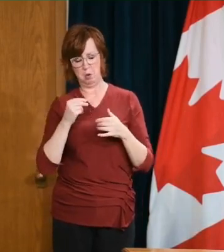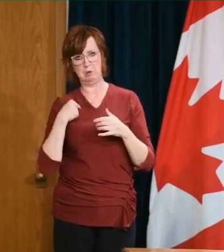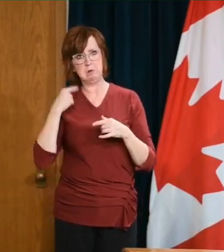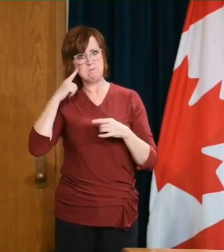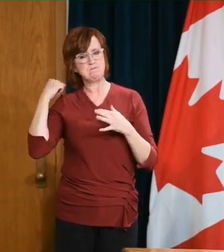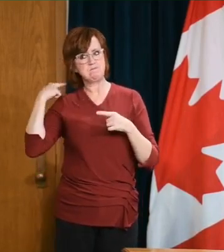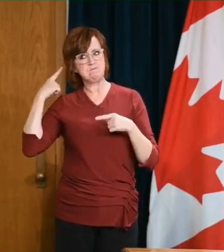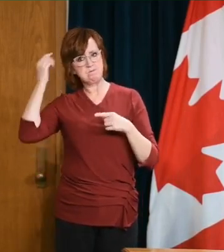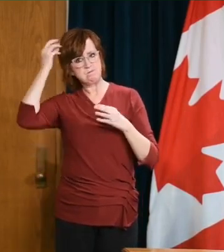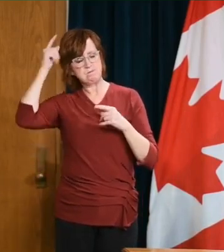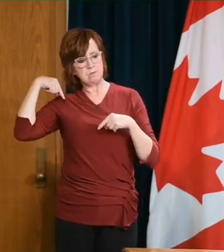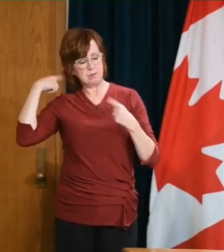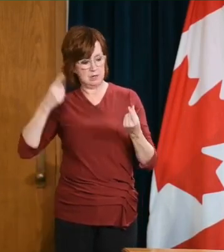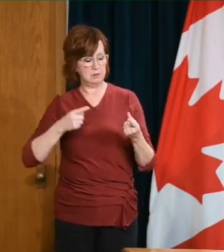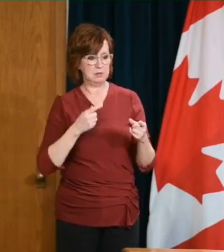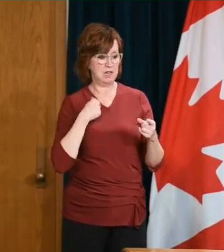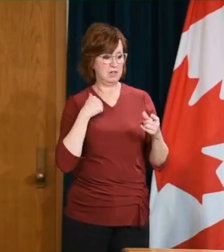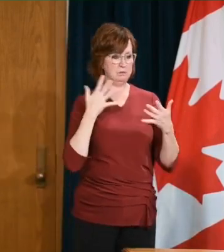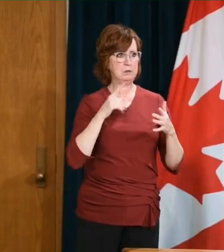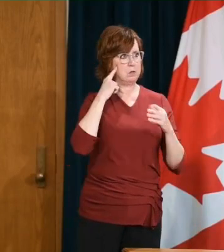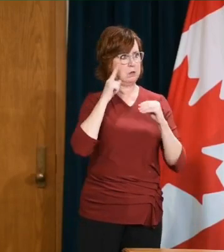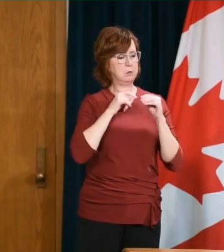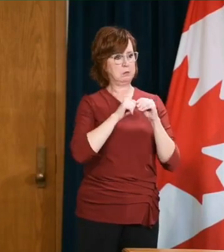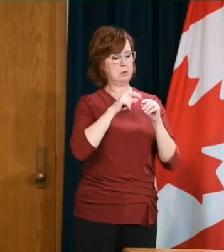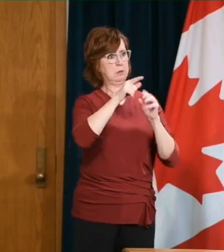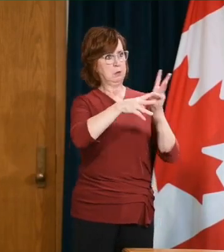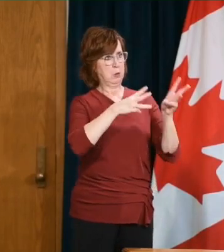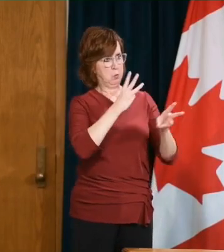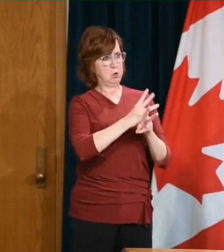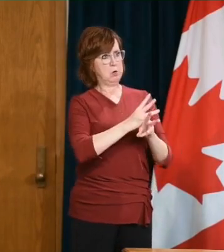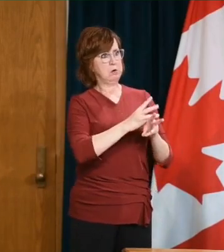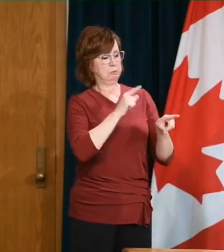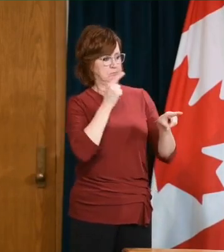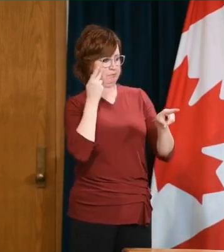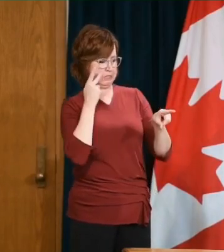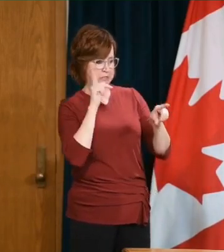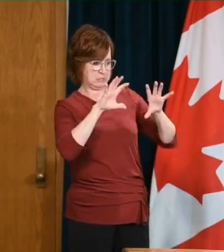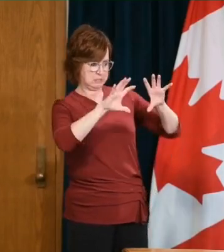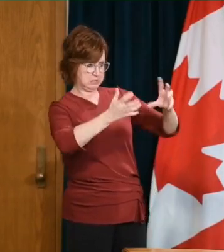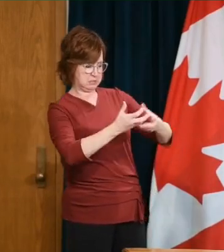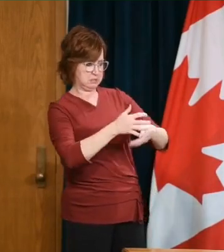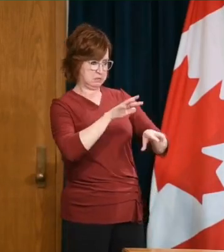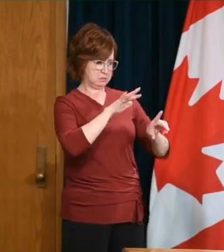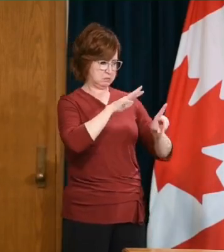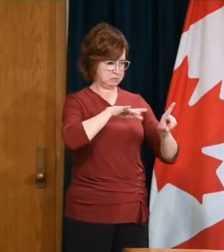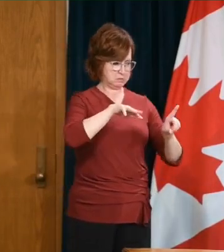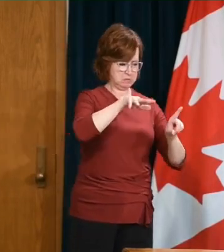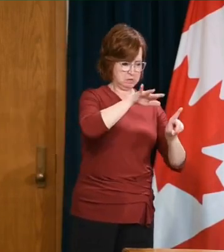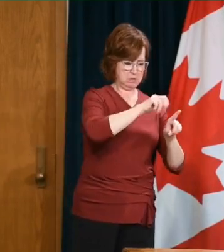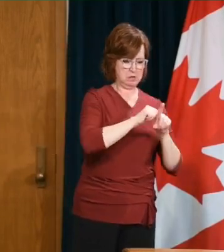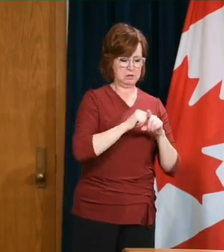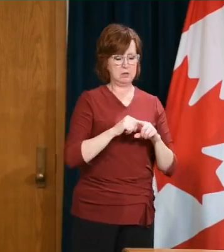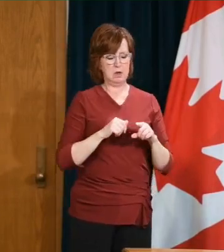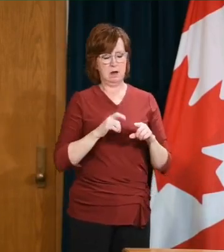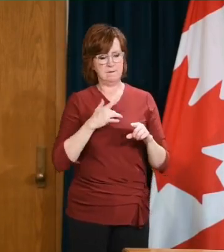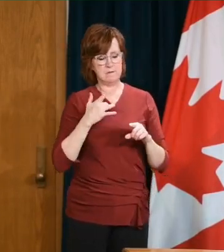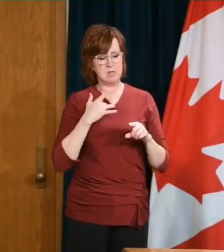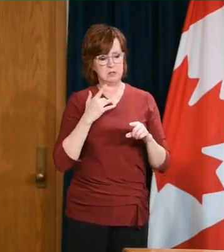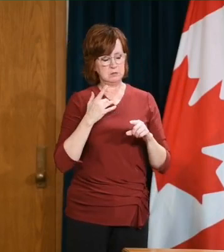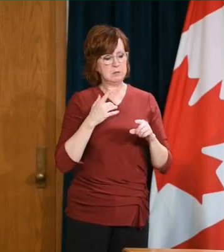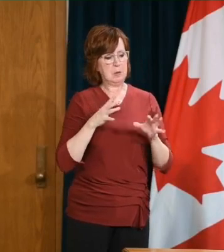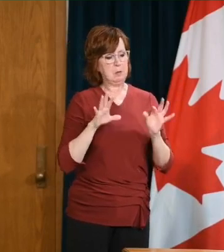to some of our healthcare supplies, I think we do need to have a very serious discussion about having